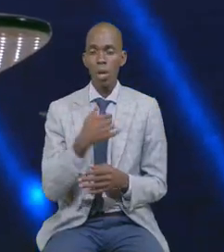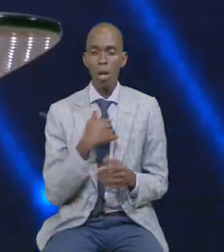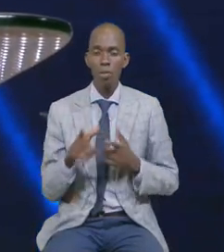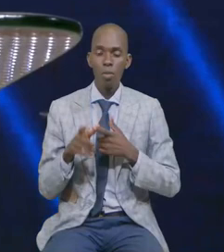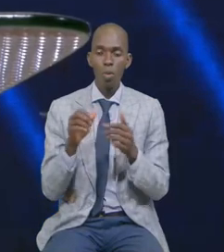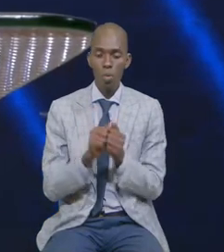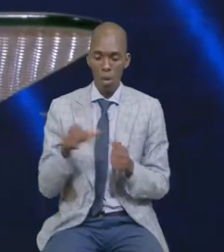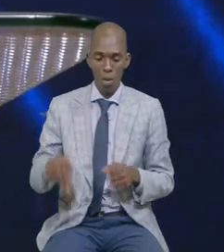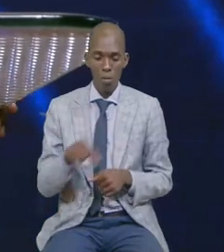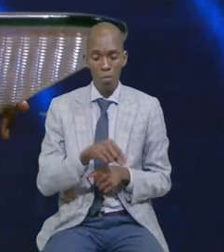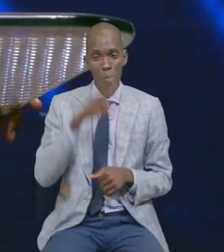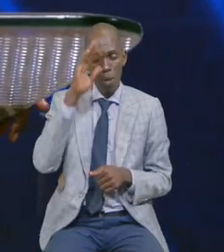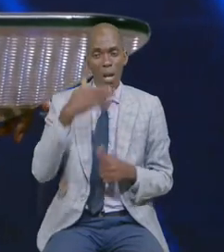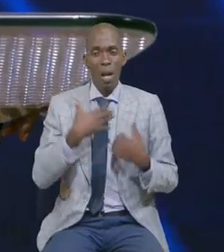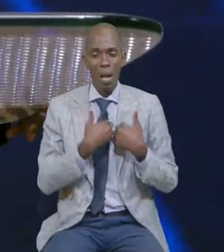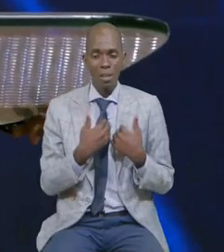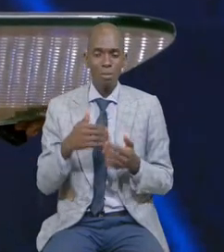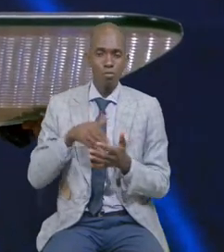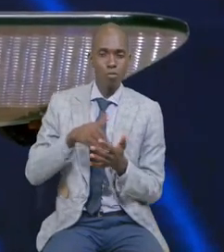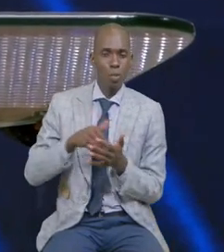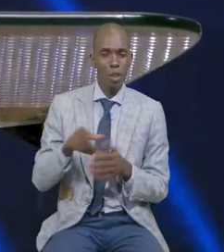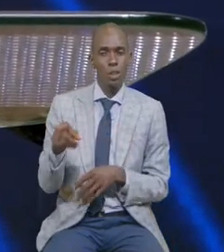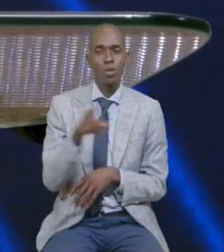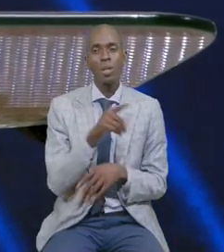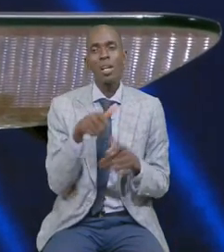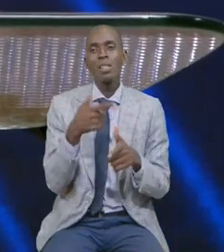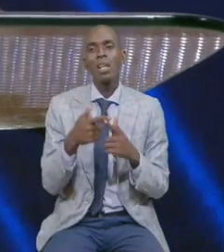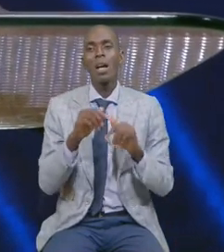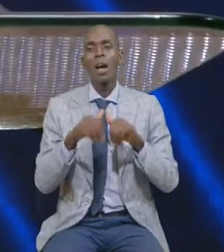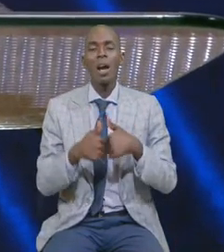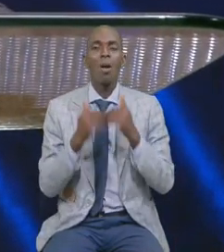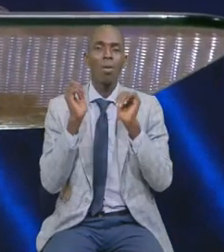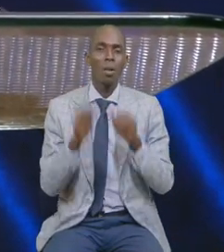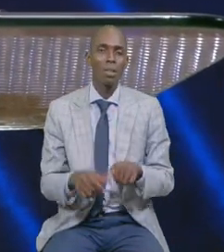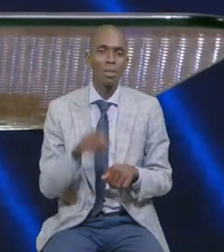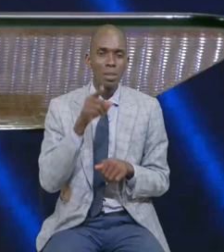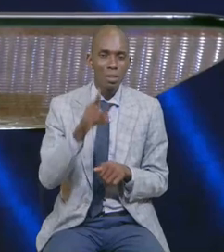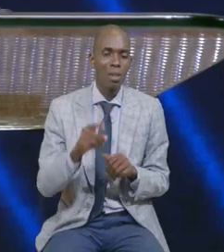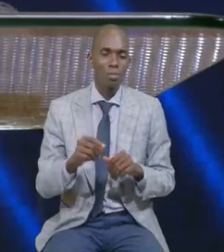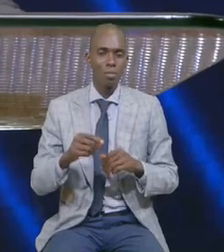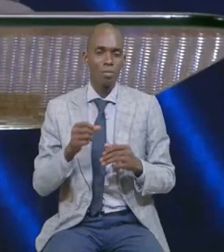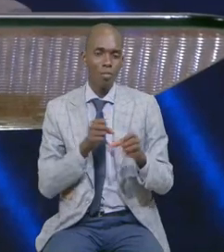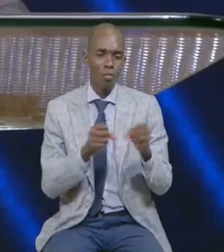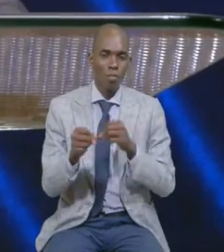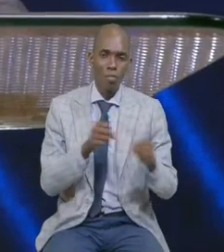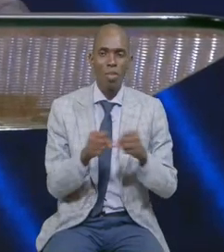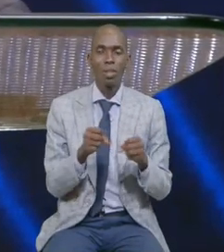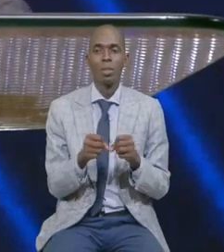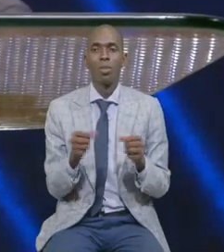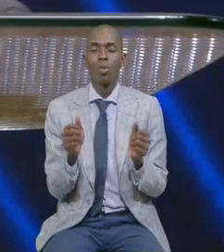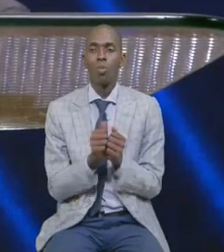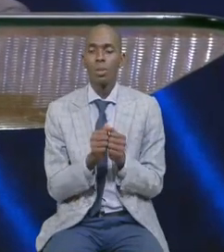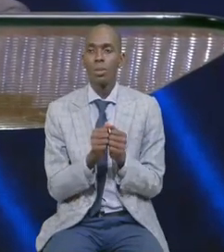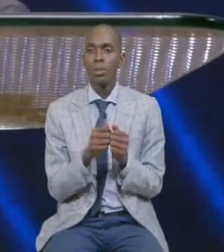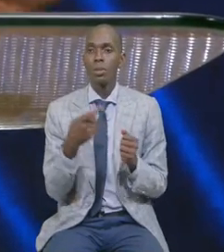they have wearied thee, then how canst thou contend with the horses?